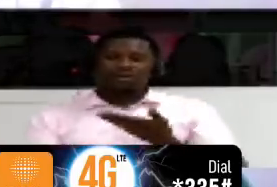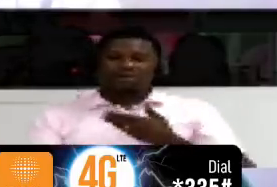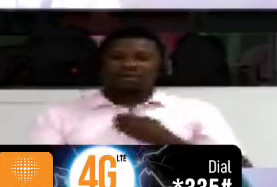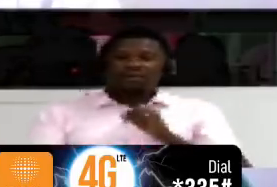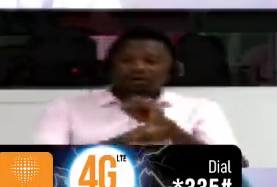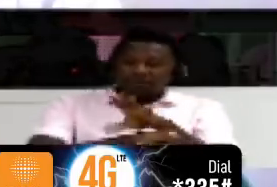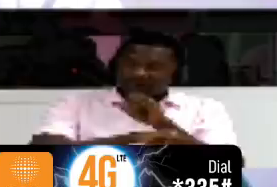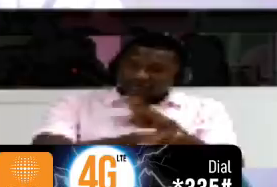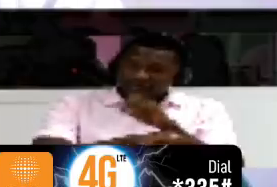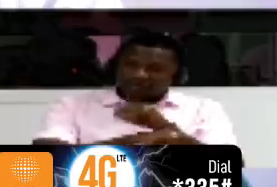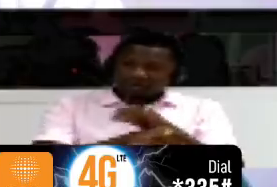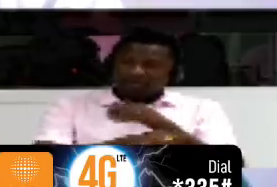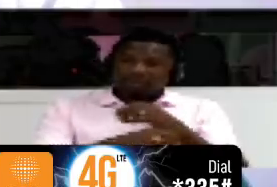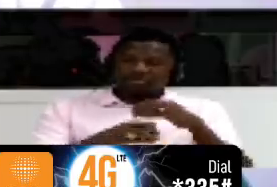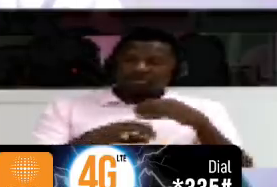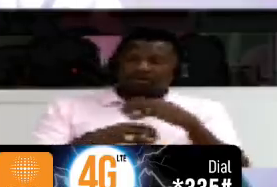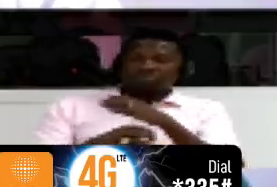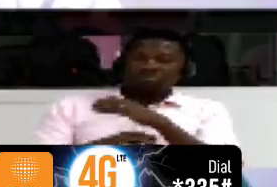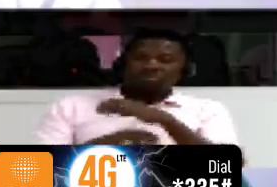committee